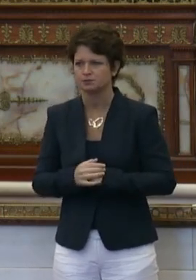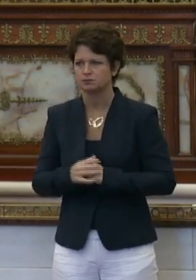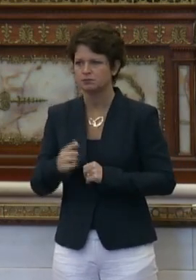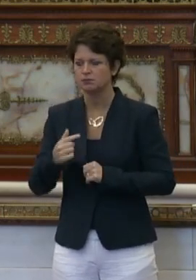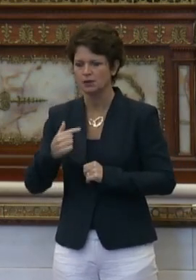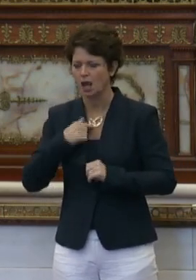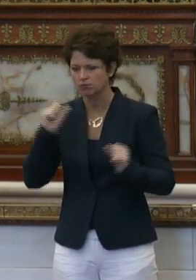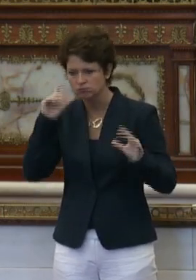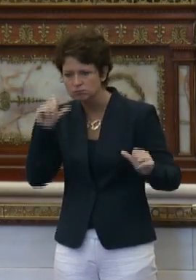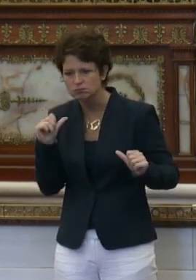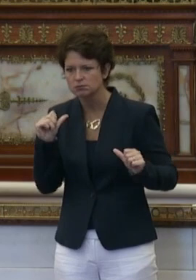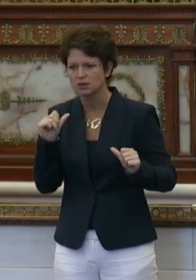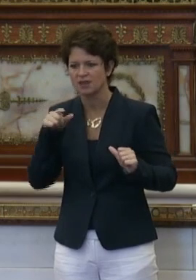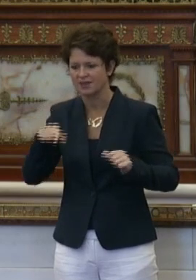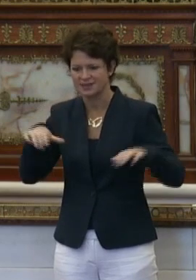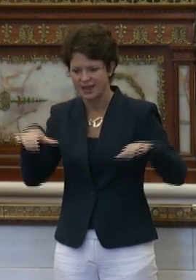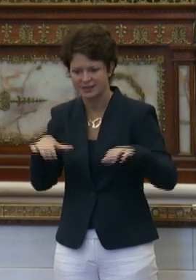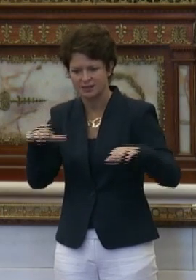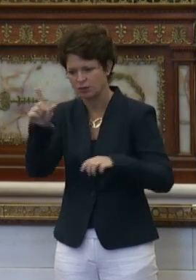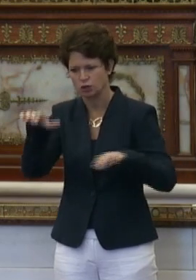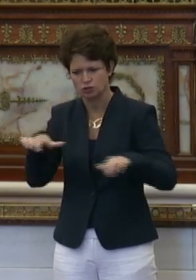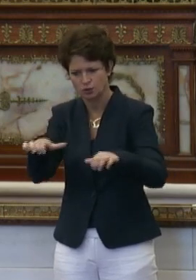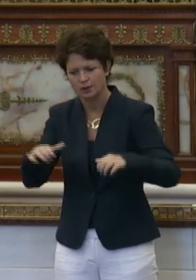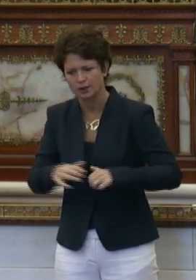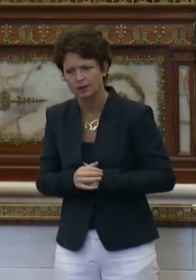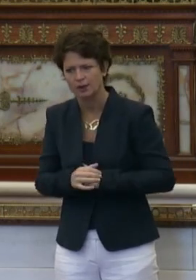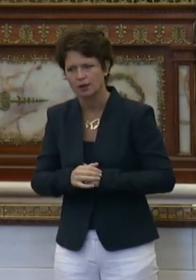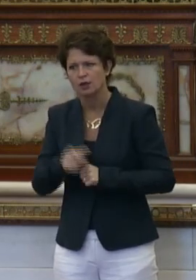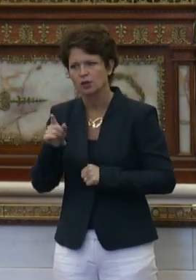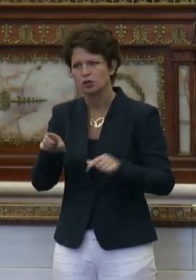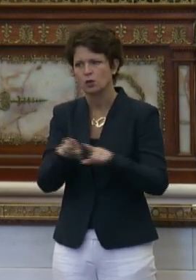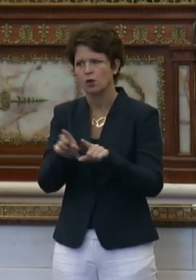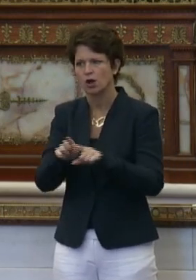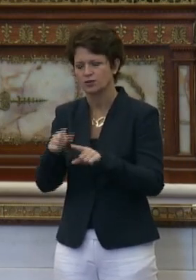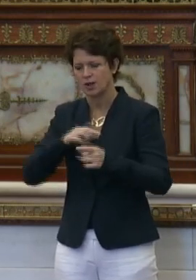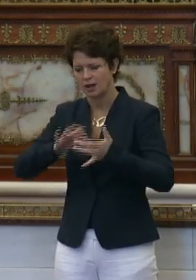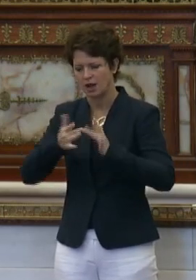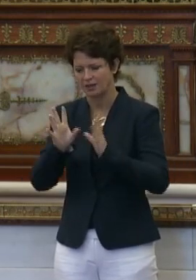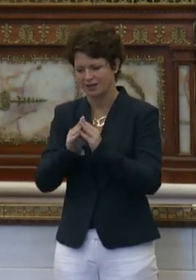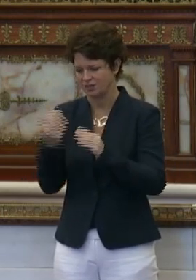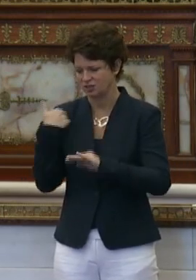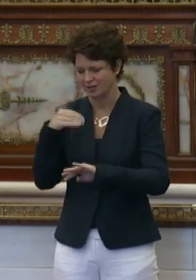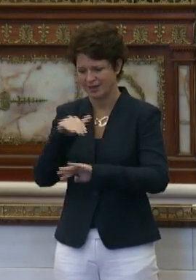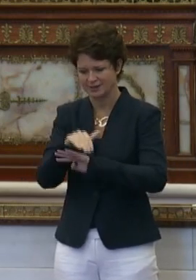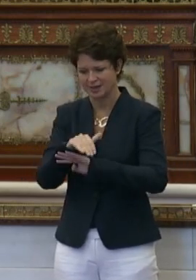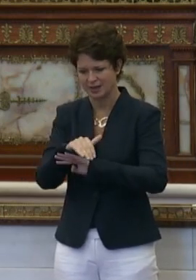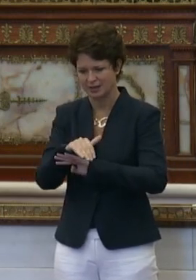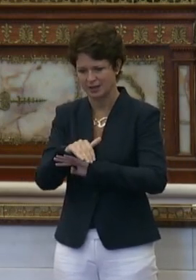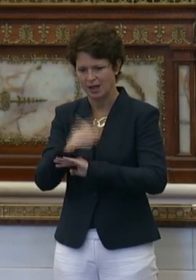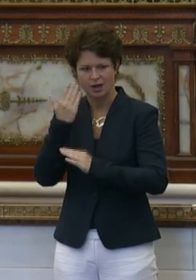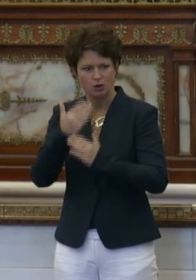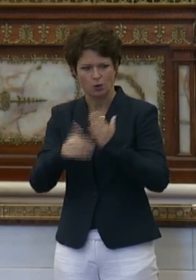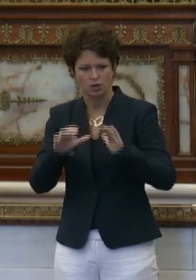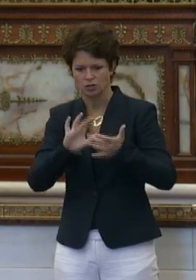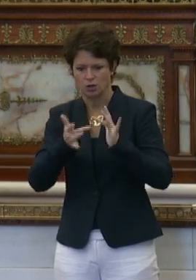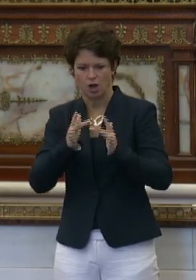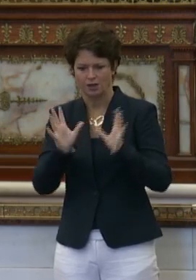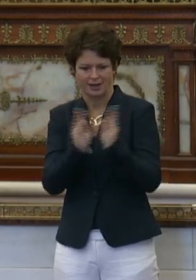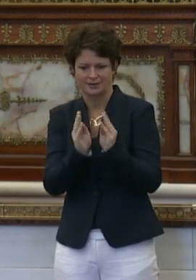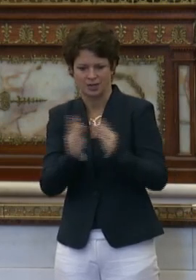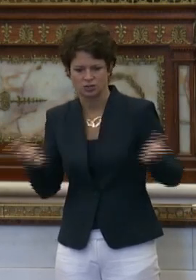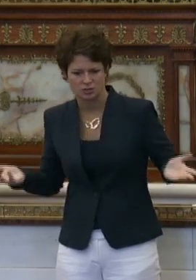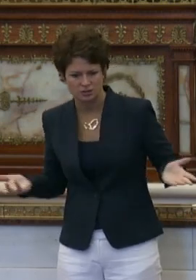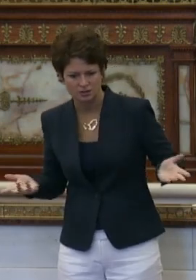appalled at these activities. And you know that you also had an all-night session last night. I don't know what the hell you were doing on an all-night session.